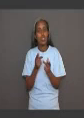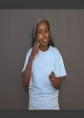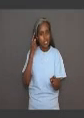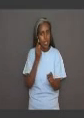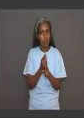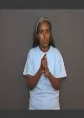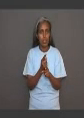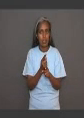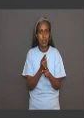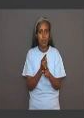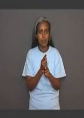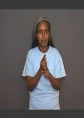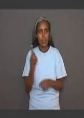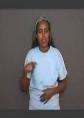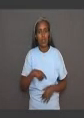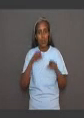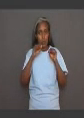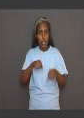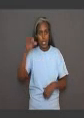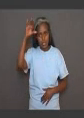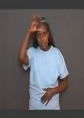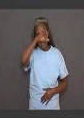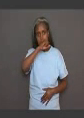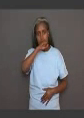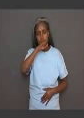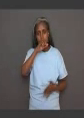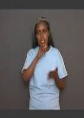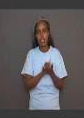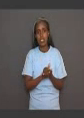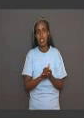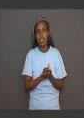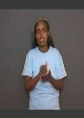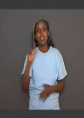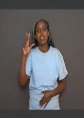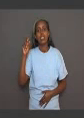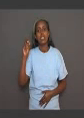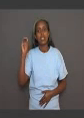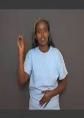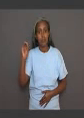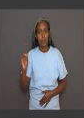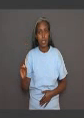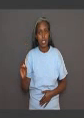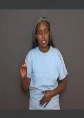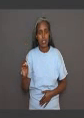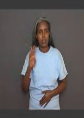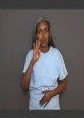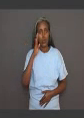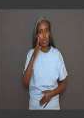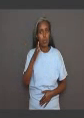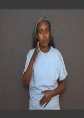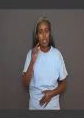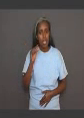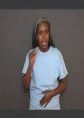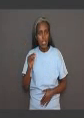accurately, we can estimate that 30% will be a